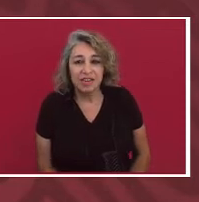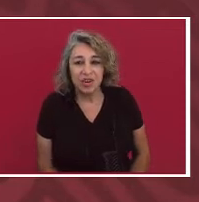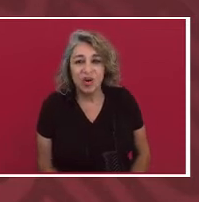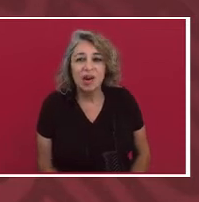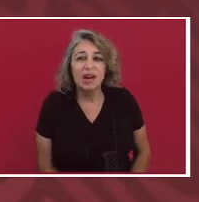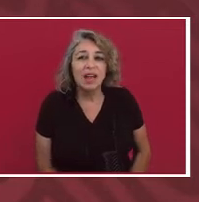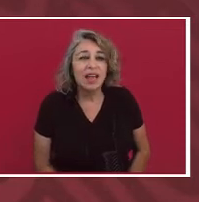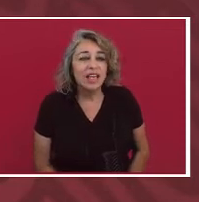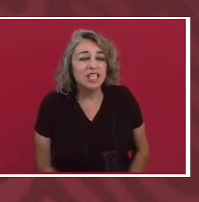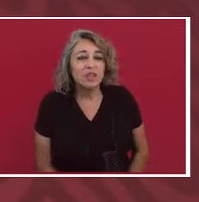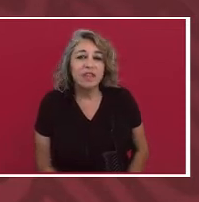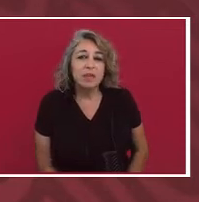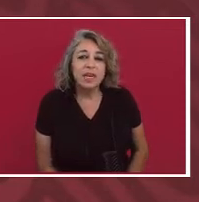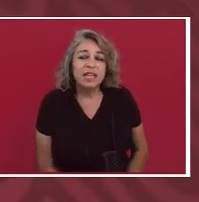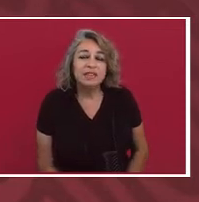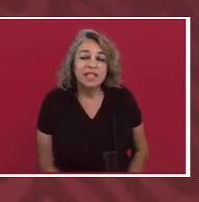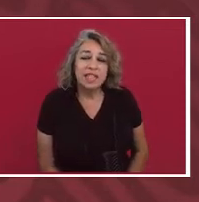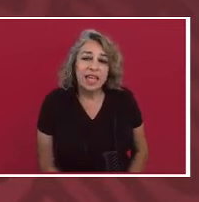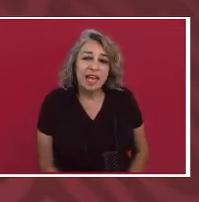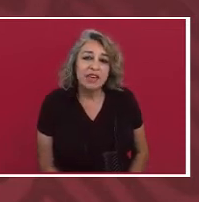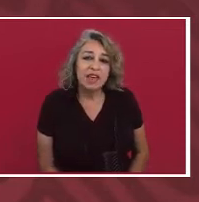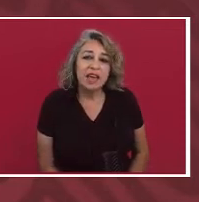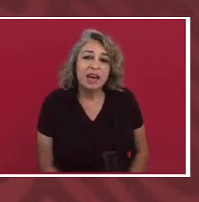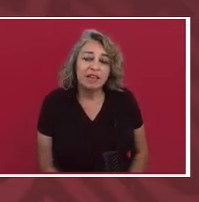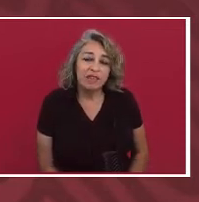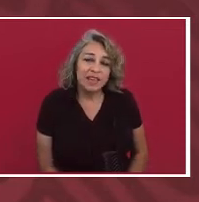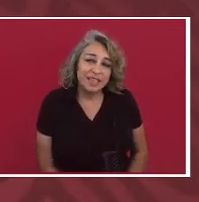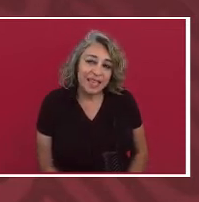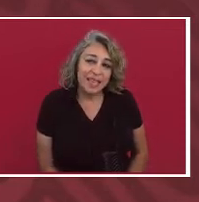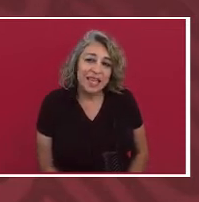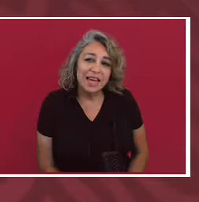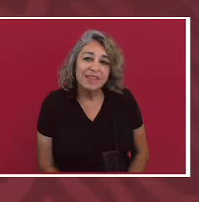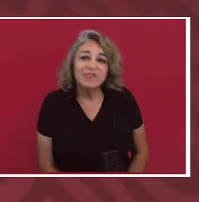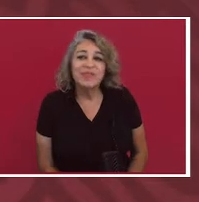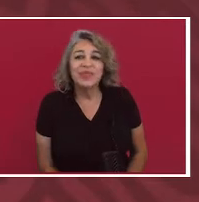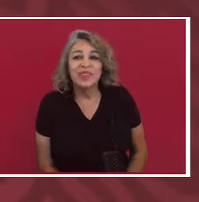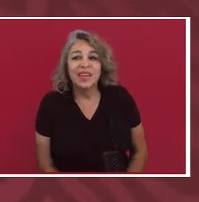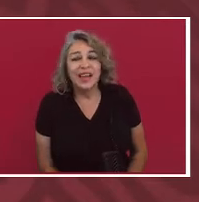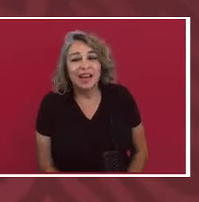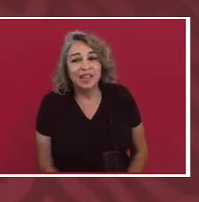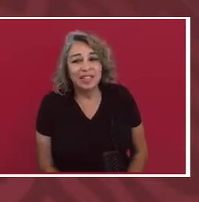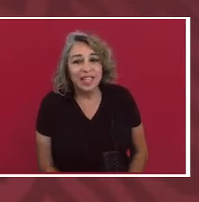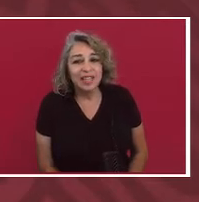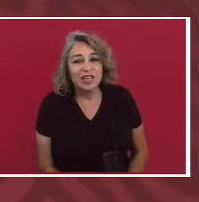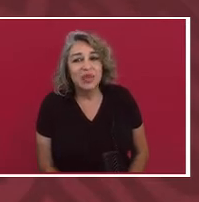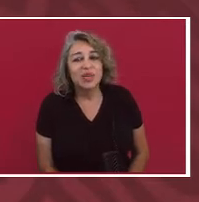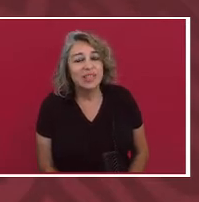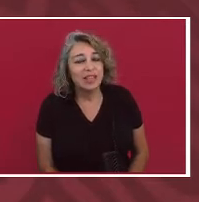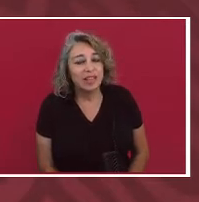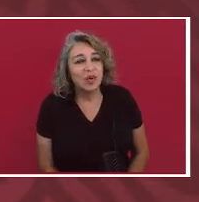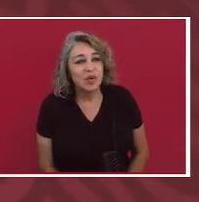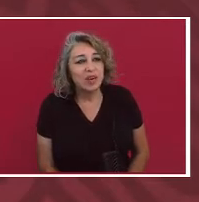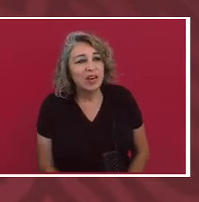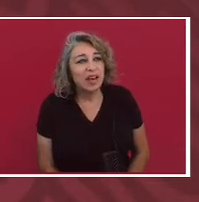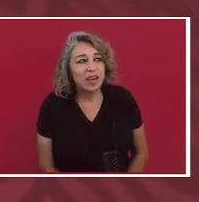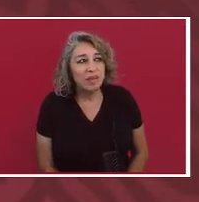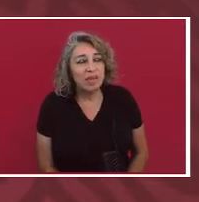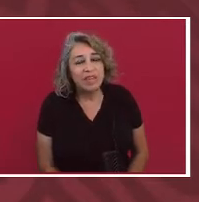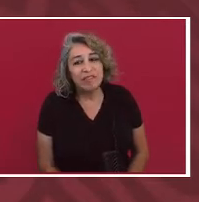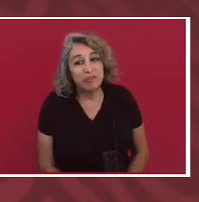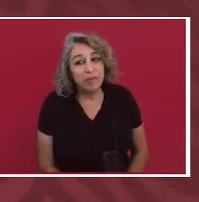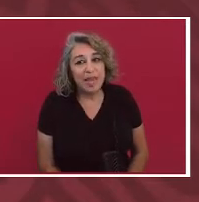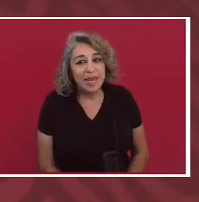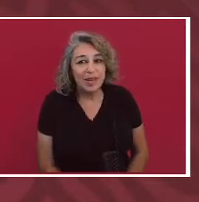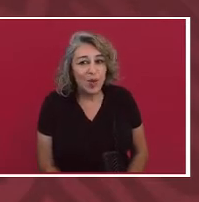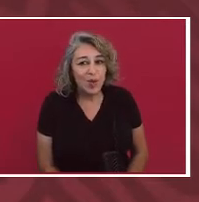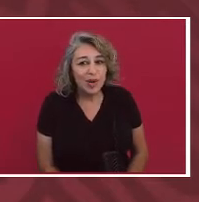Cellar Door. So if anybody lives in the area of Visalia, the Cellar Door is on the corner, I believe,